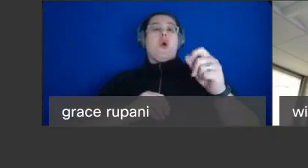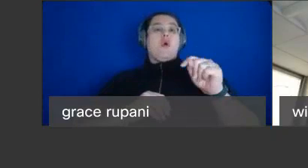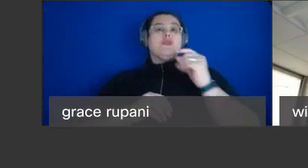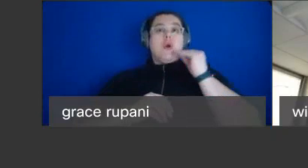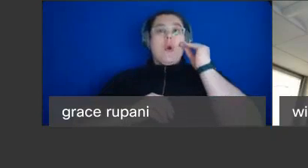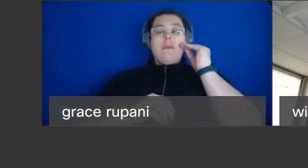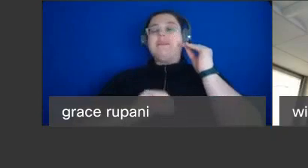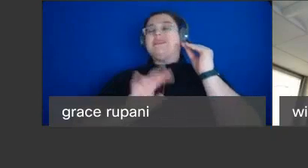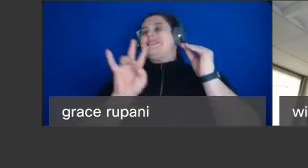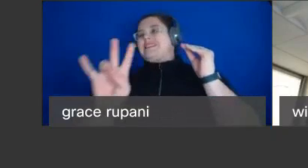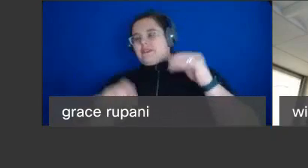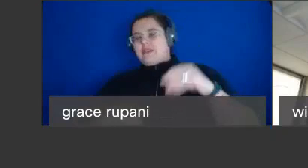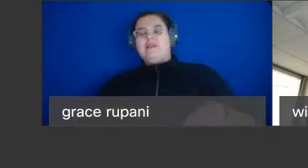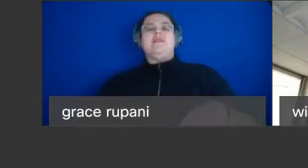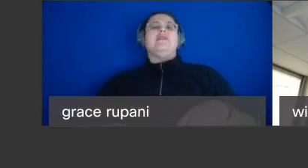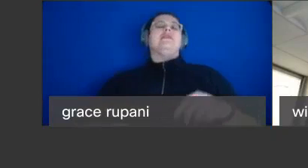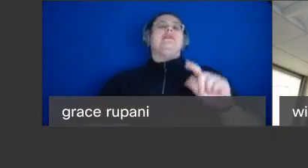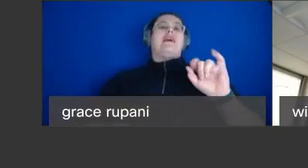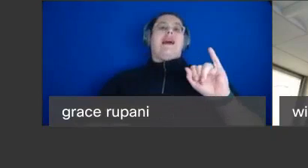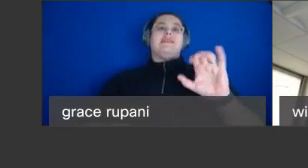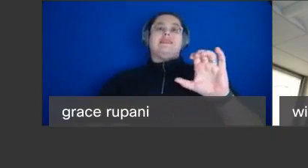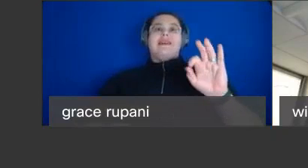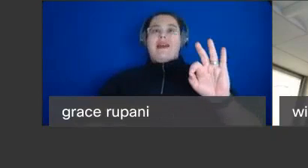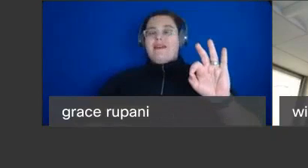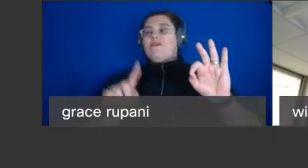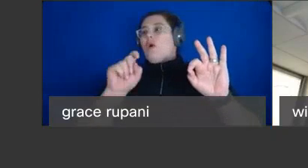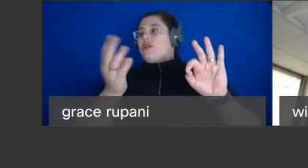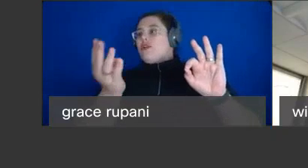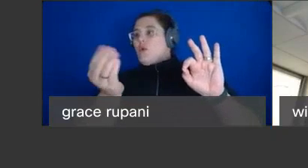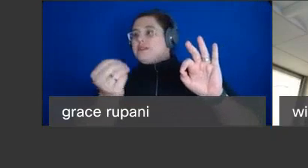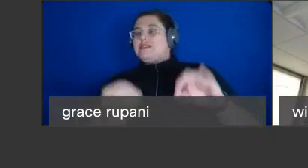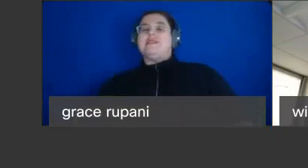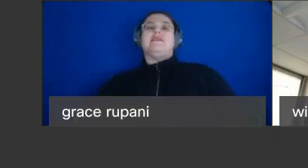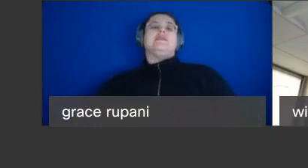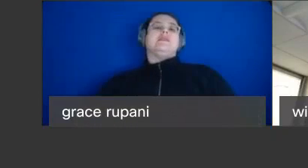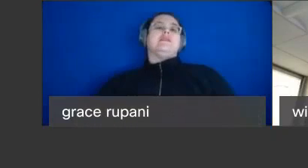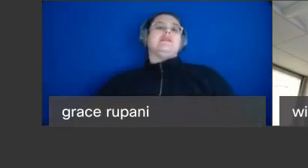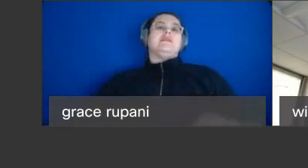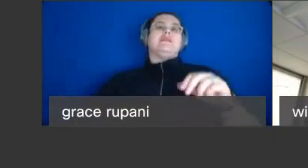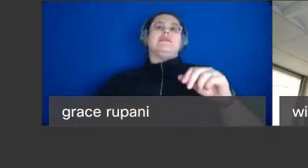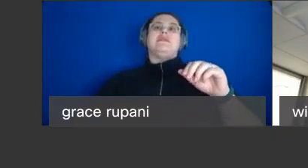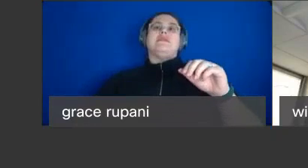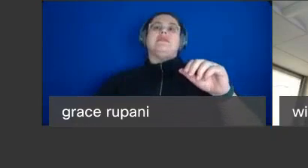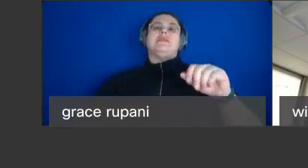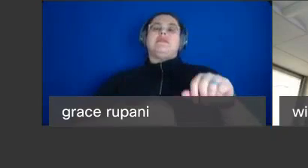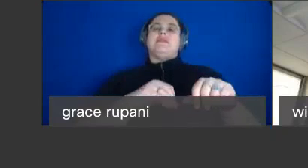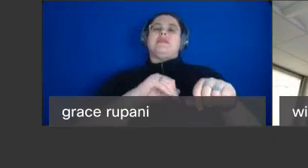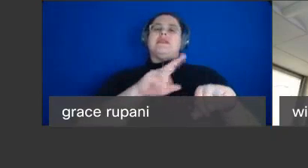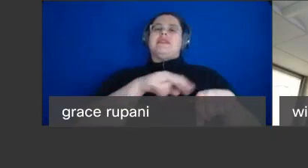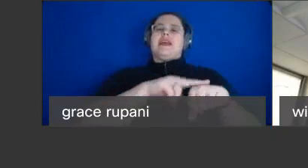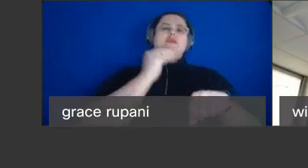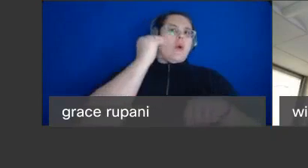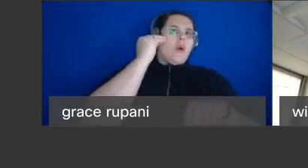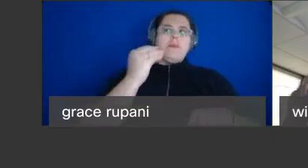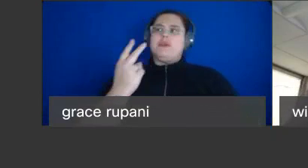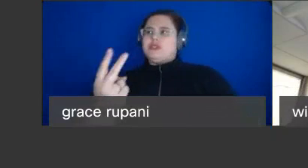114 in ICFs. We have 48 in natural homes. We have 2 in nursing